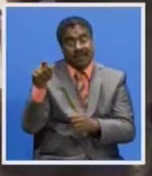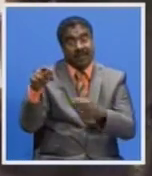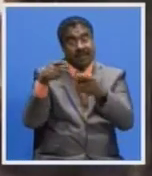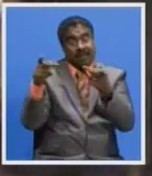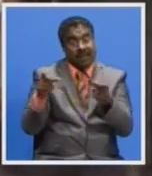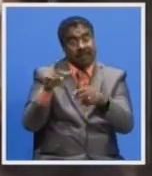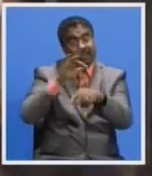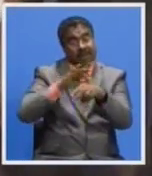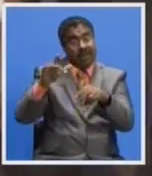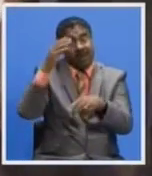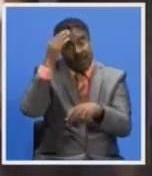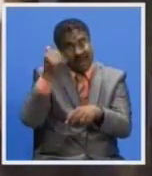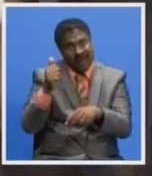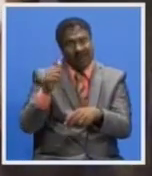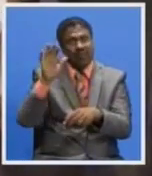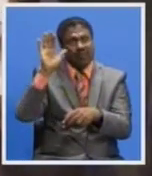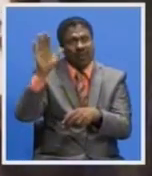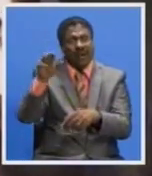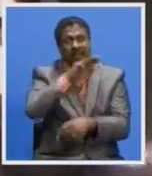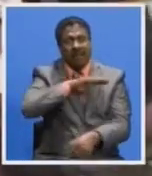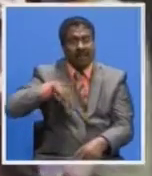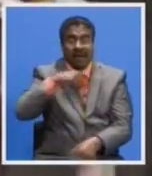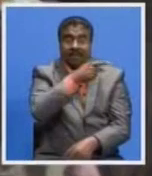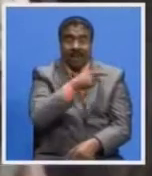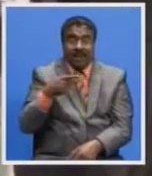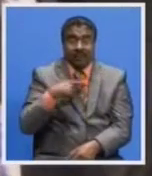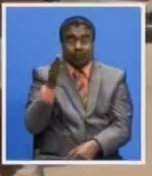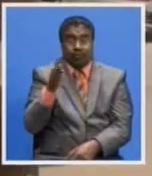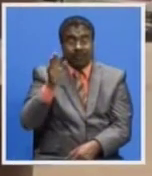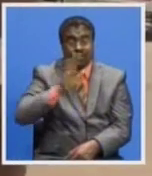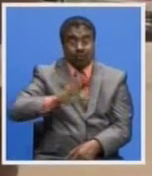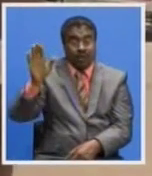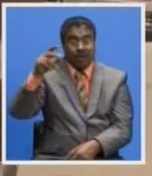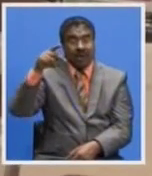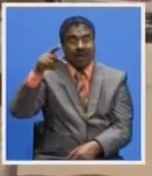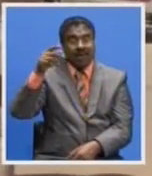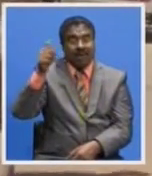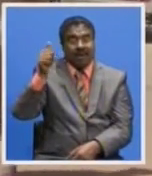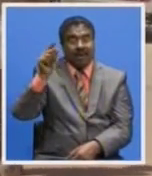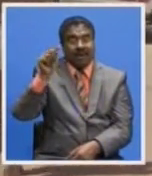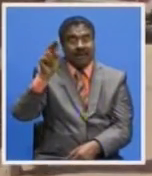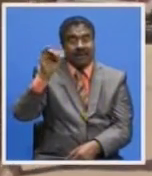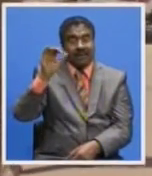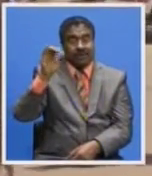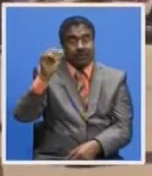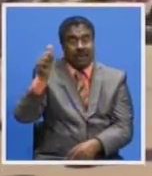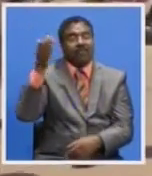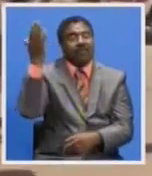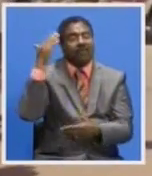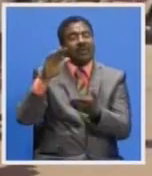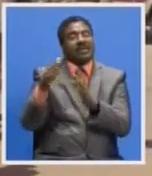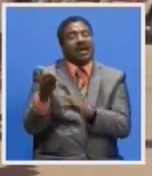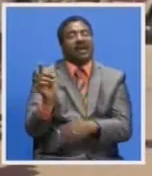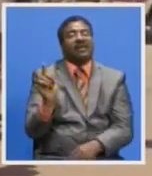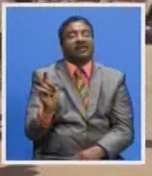vacant following the death of Patricia Mwashingwele, who was UPND Member of Parliament. Patrick Mlenga, ZNBC News,